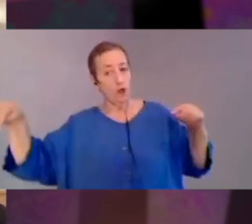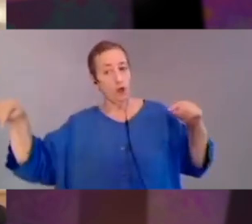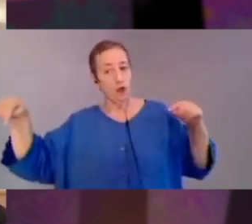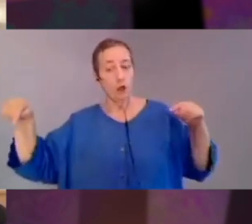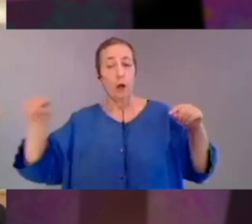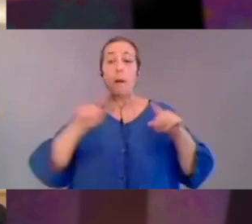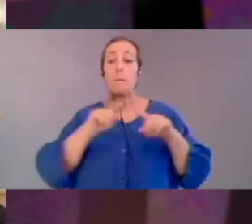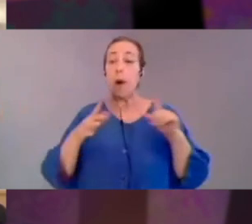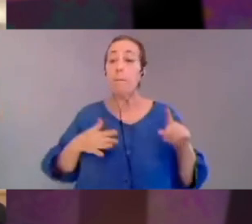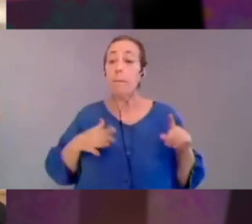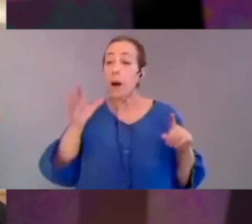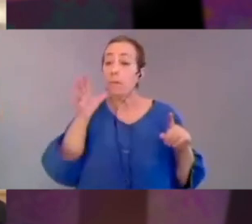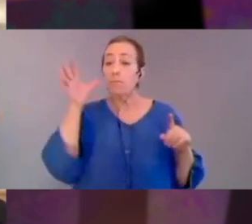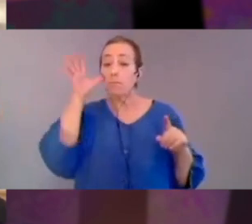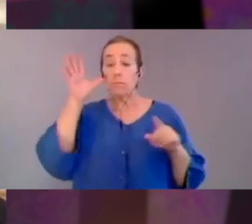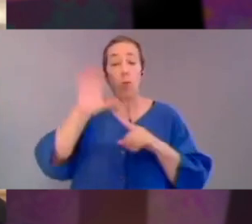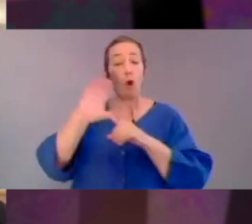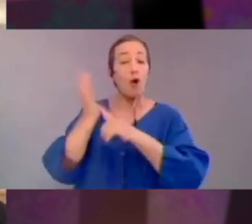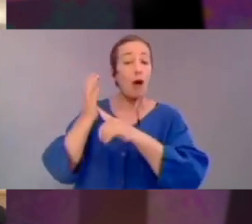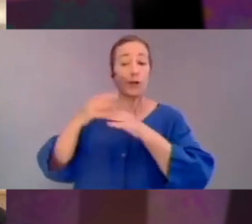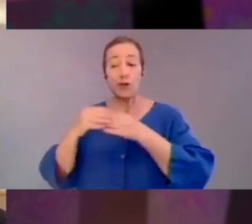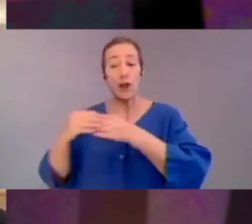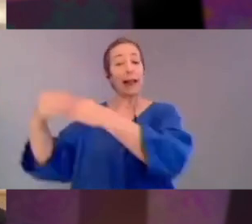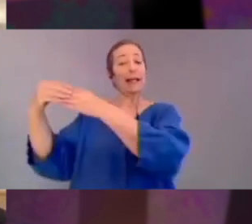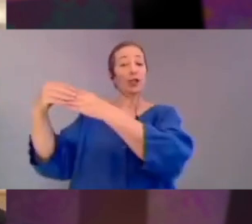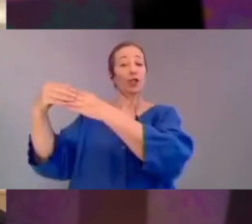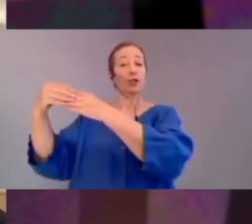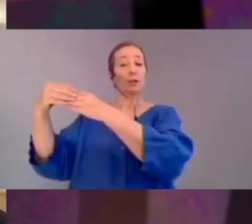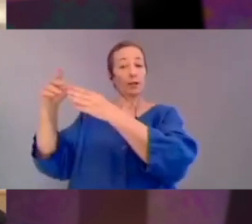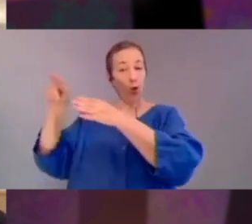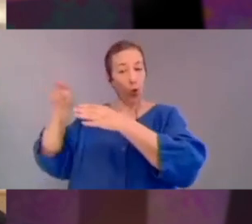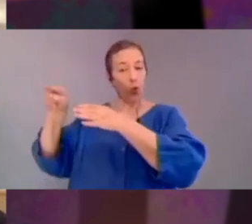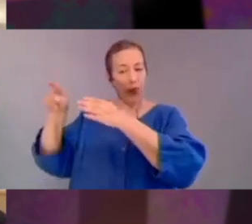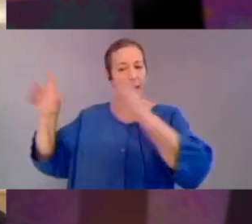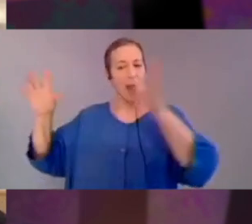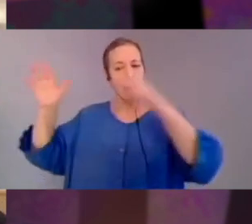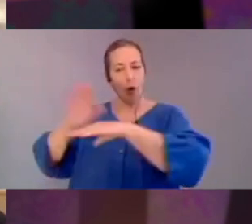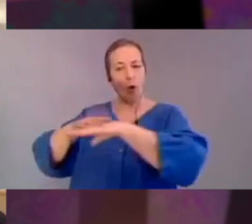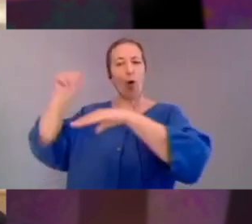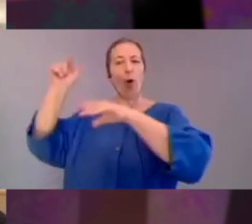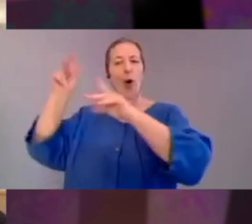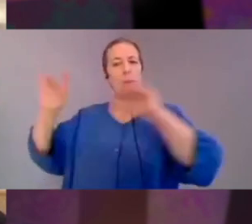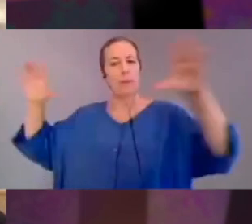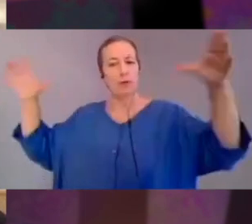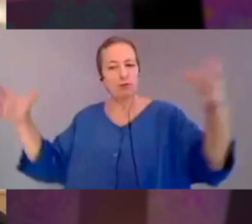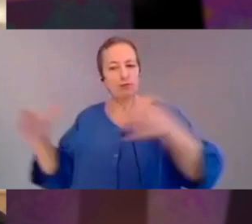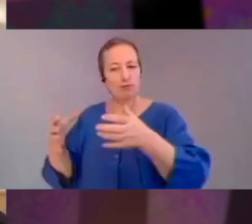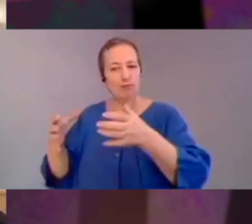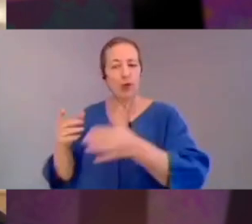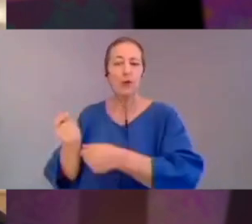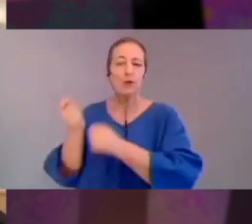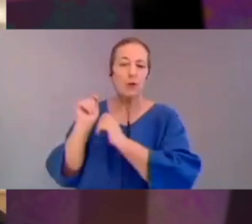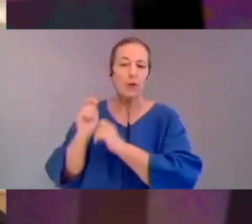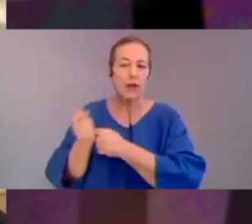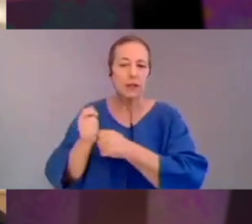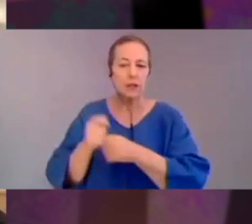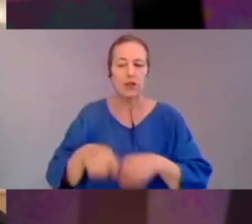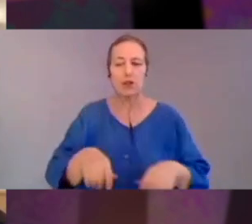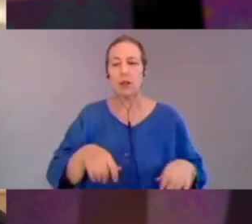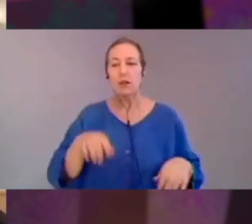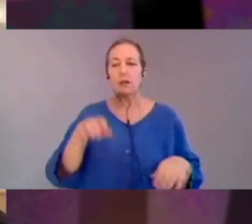Chamorro community to come together, to fish together, to clam and crab, to live